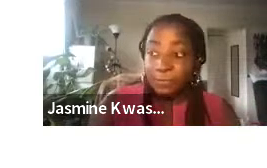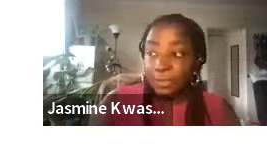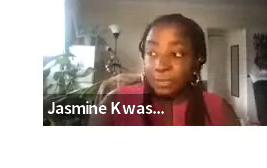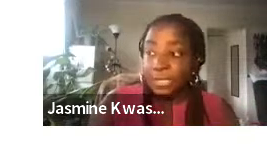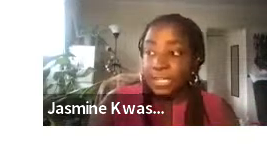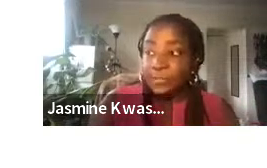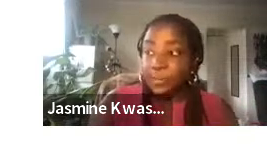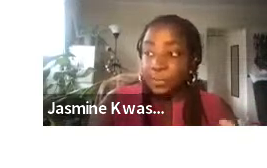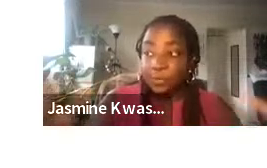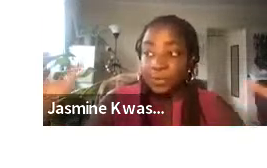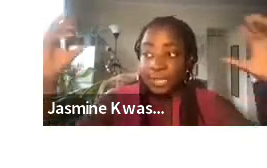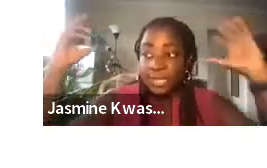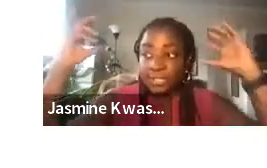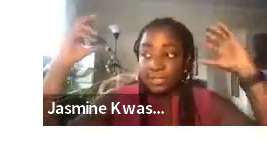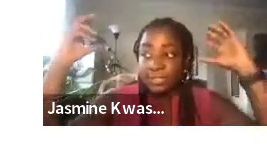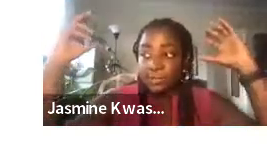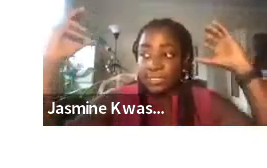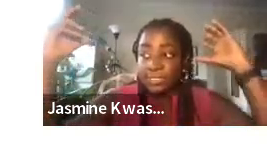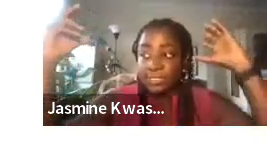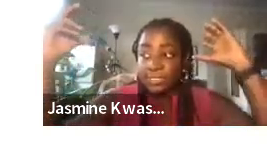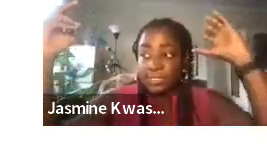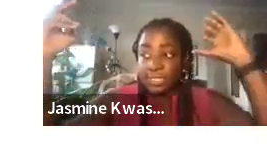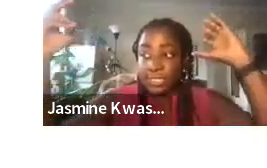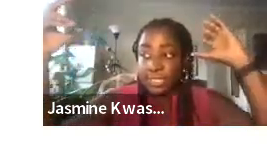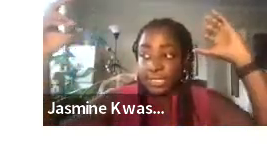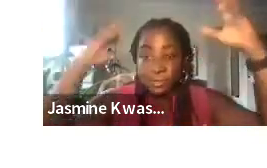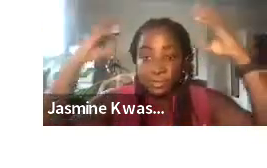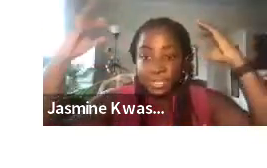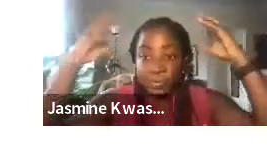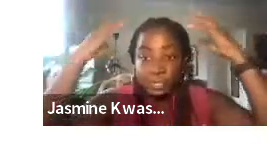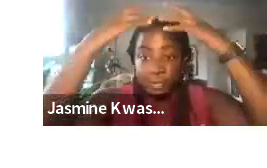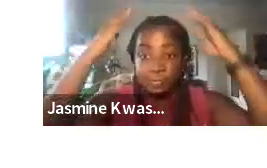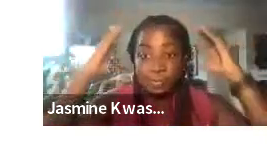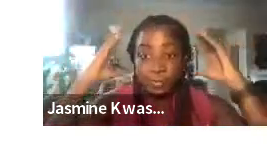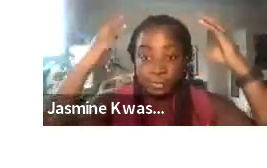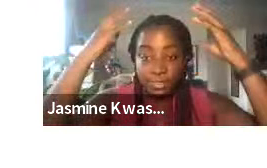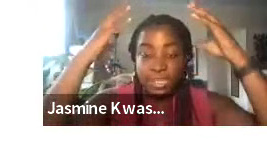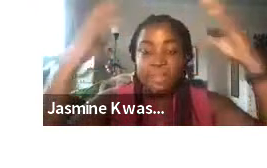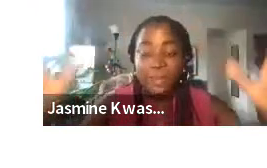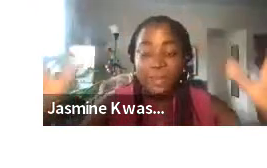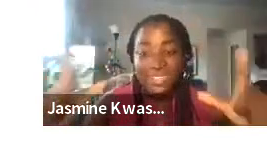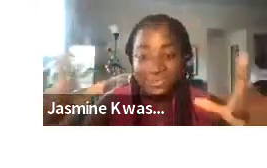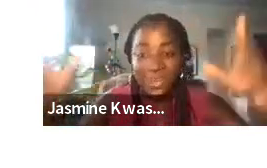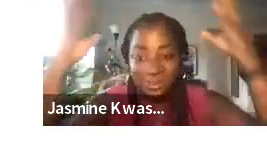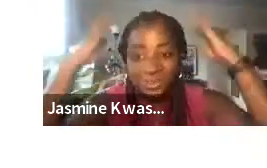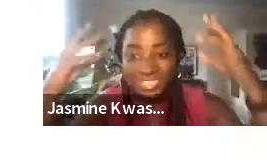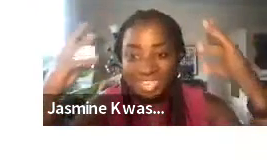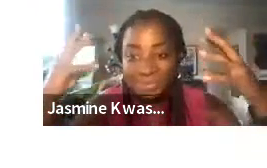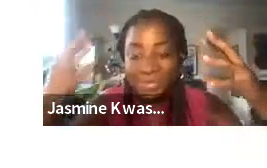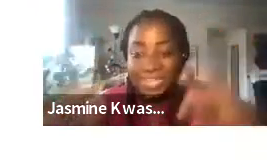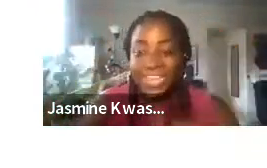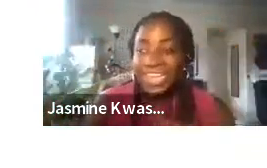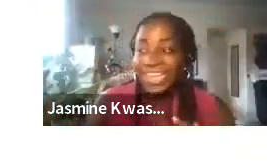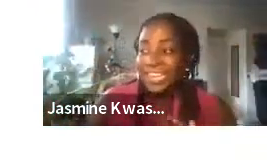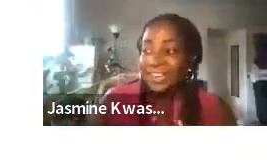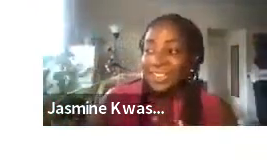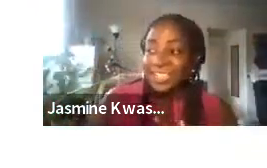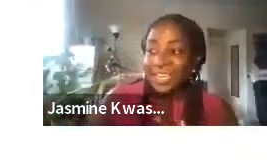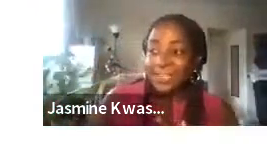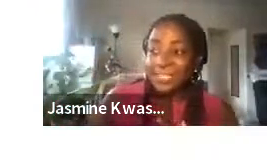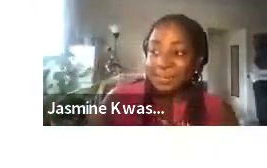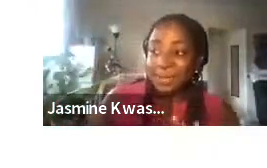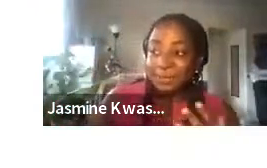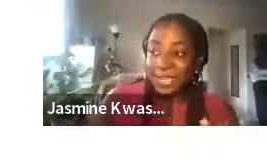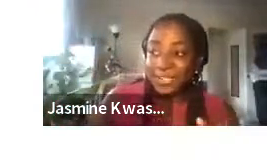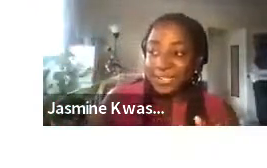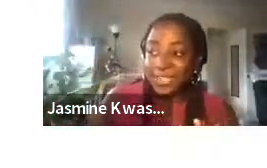EEG, if you're not familiar, it's when you put these electrodes all over the scalp. And even in